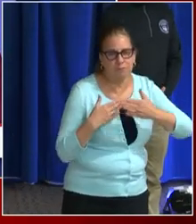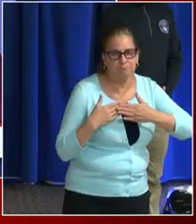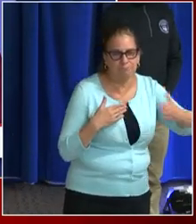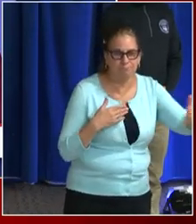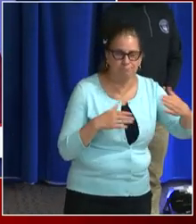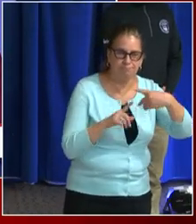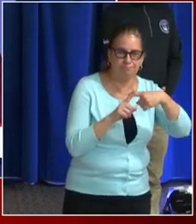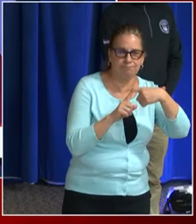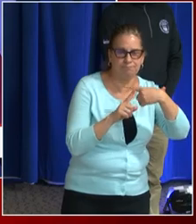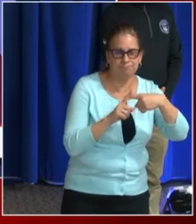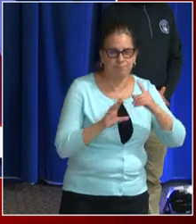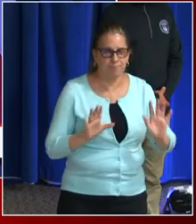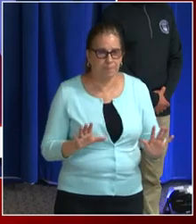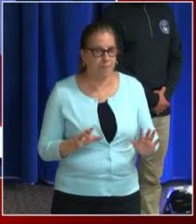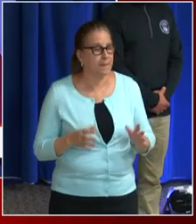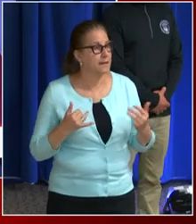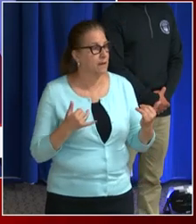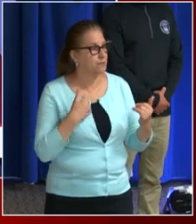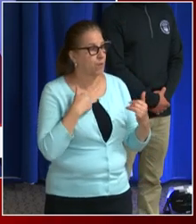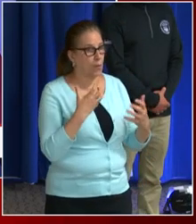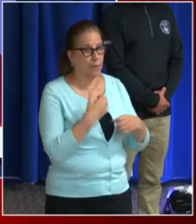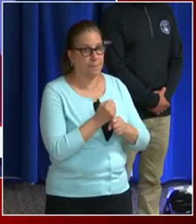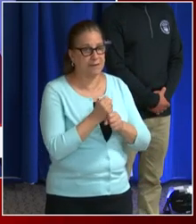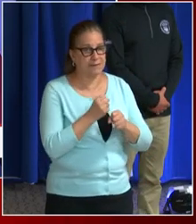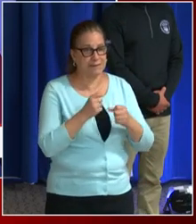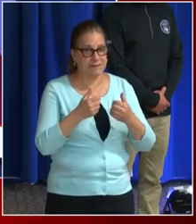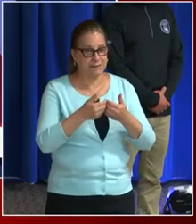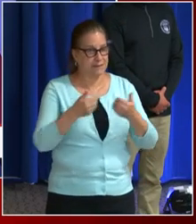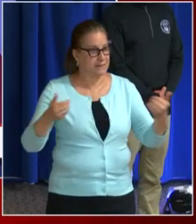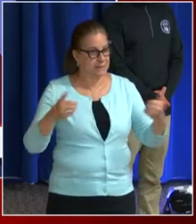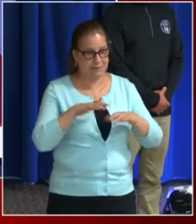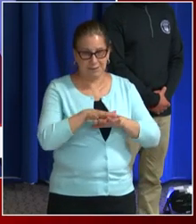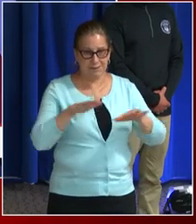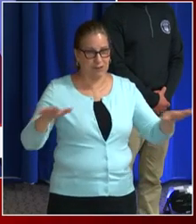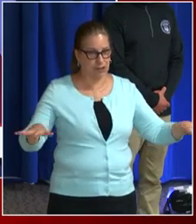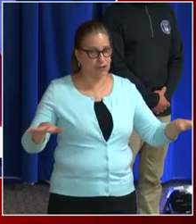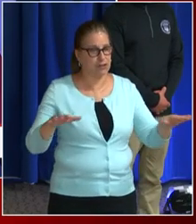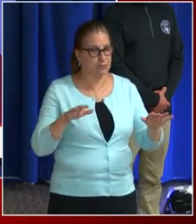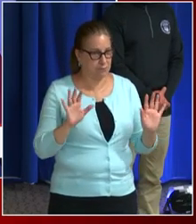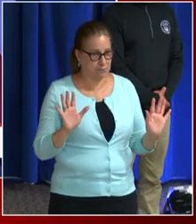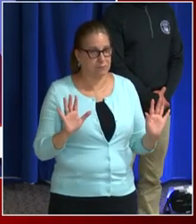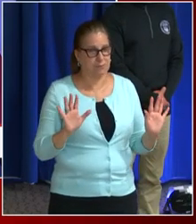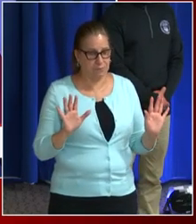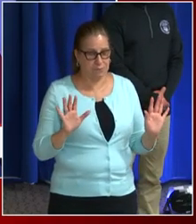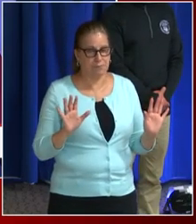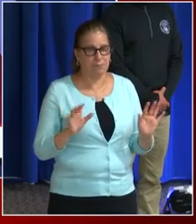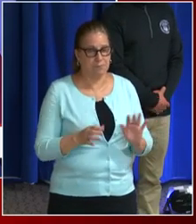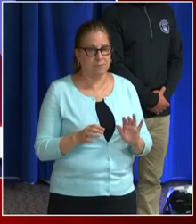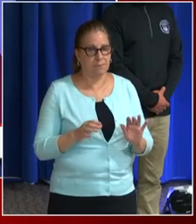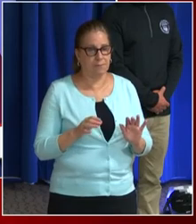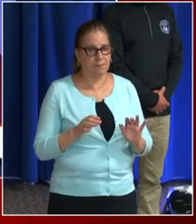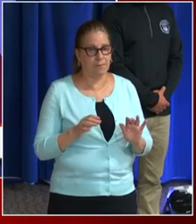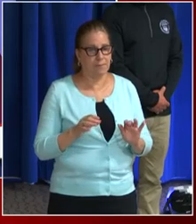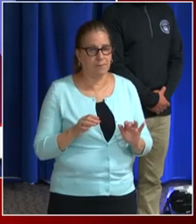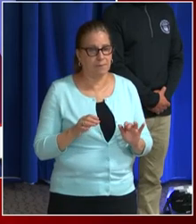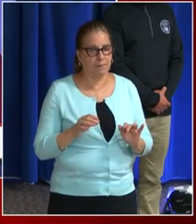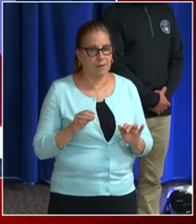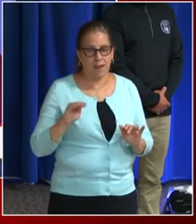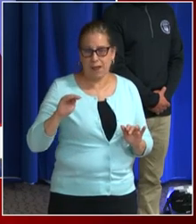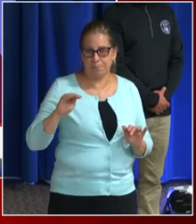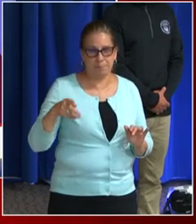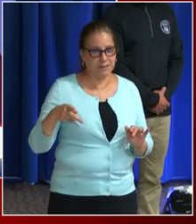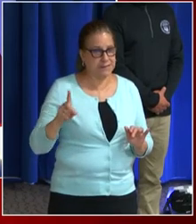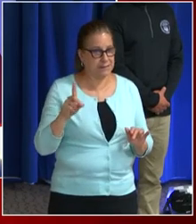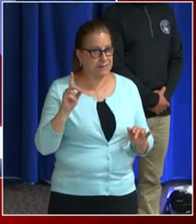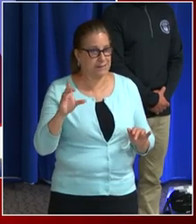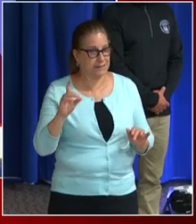distinction, and hopefully I've done it well, but let me say again, that the Metropolitan Police Department, the Secret